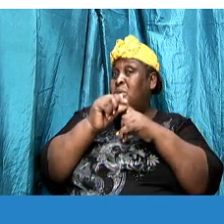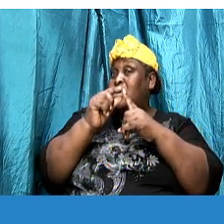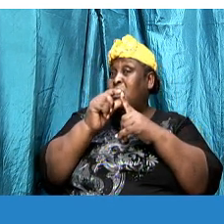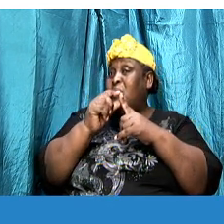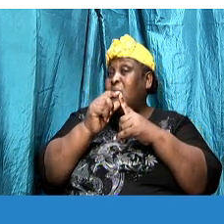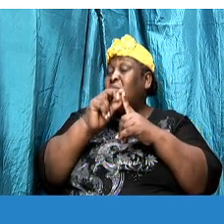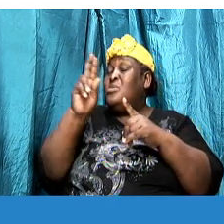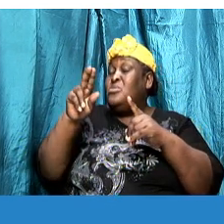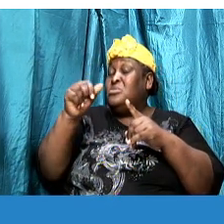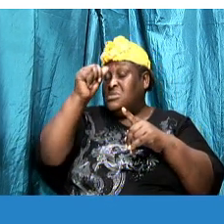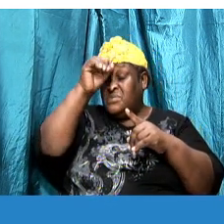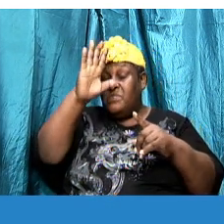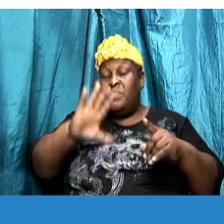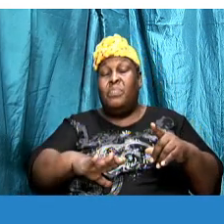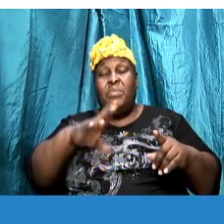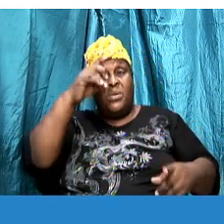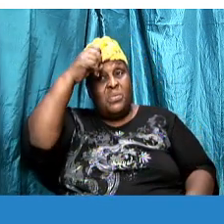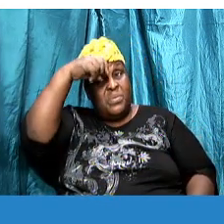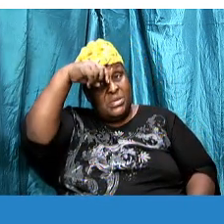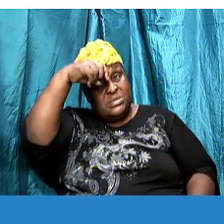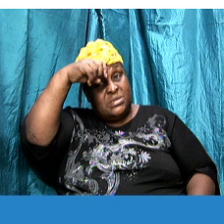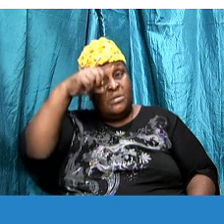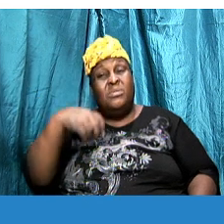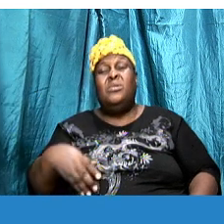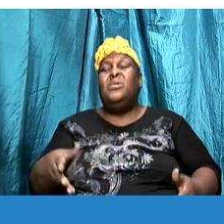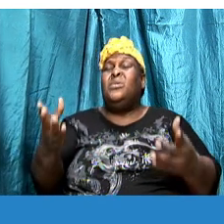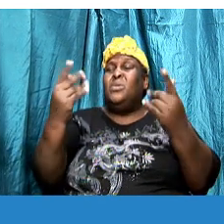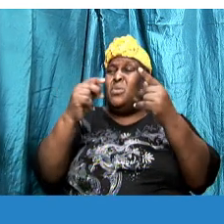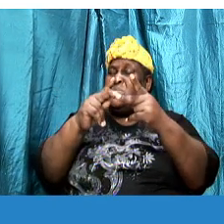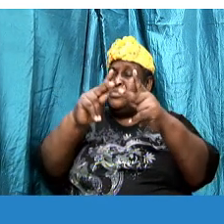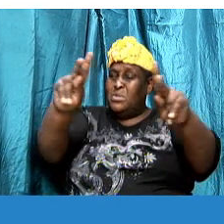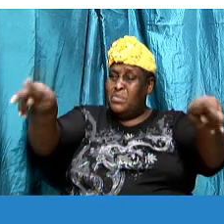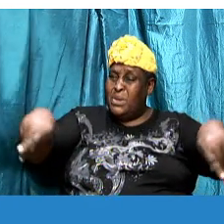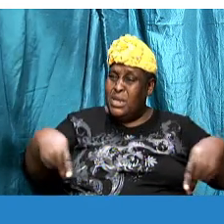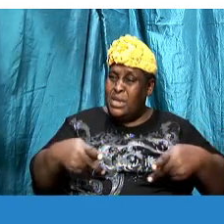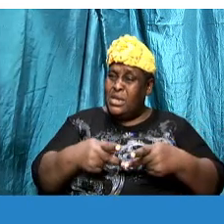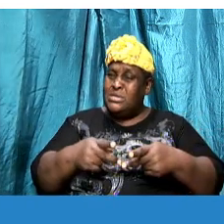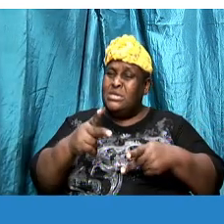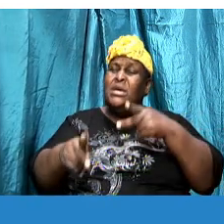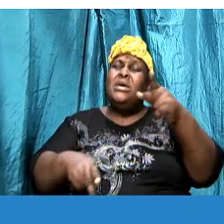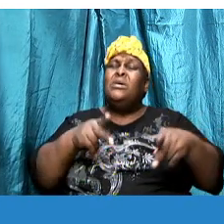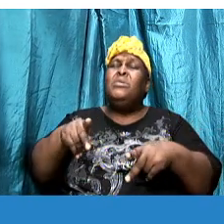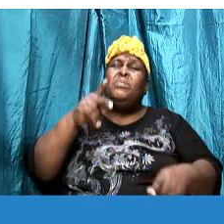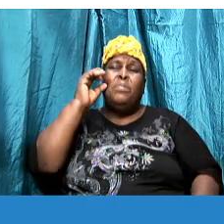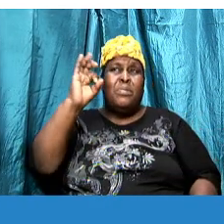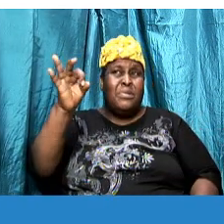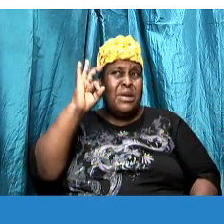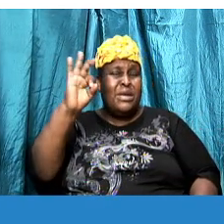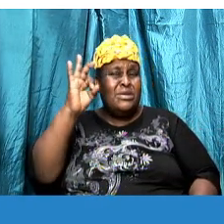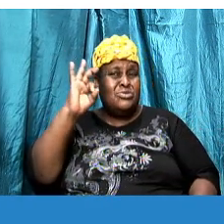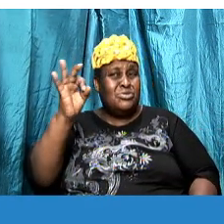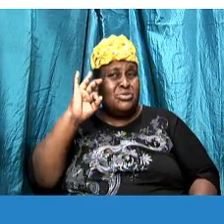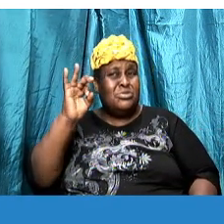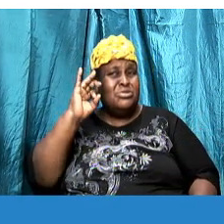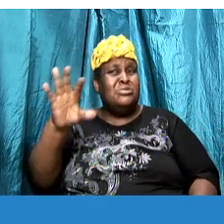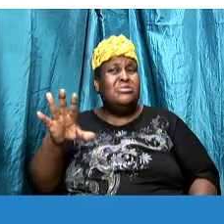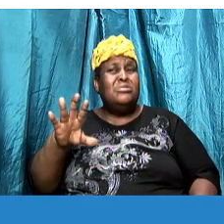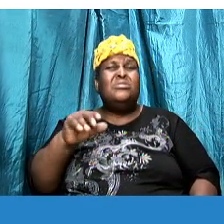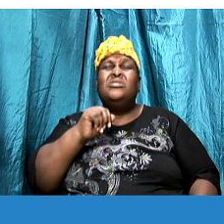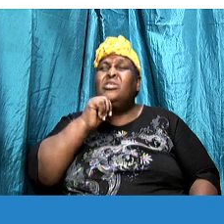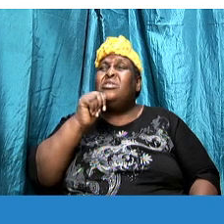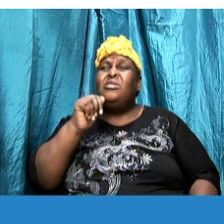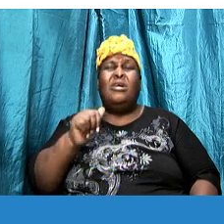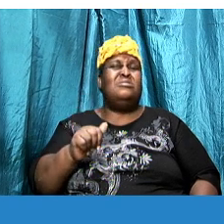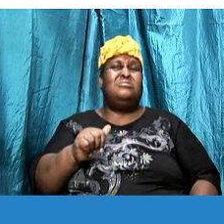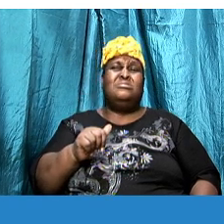men wisdom. You know, it come to a place where, you know, people are preaching now and they're not necessarily using the scripture